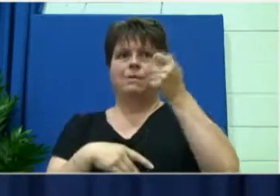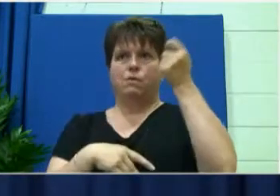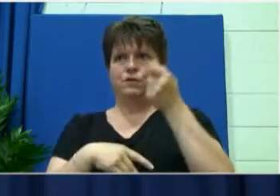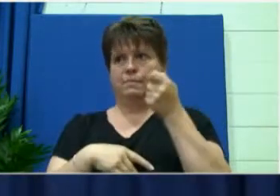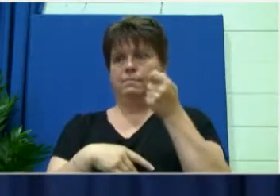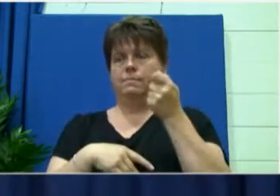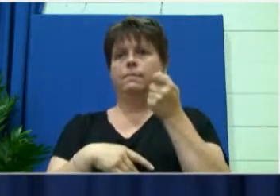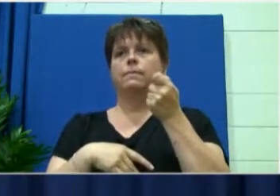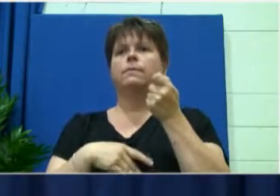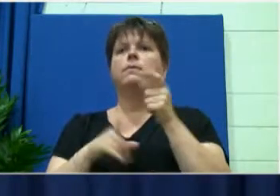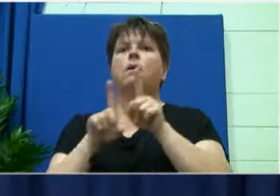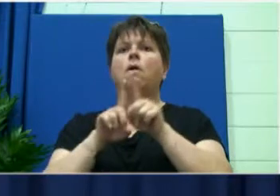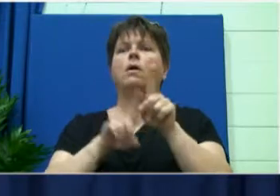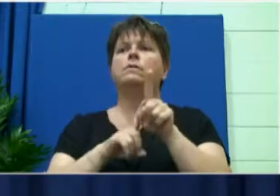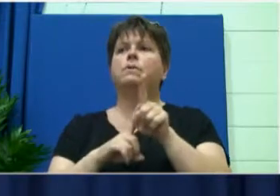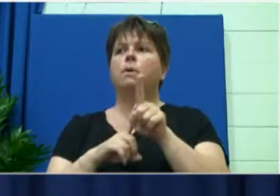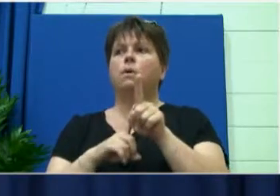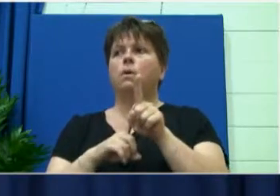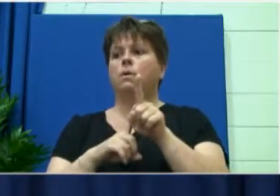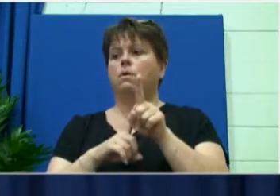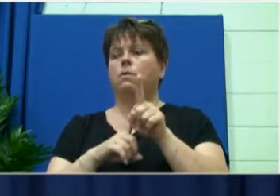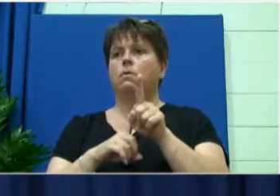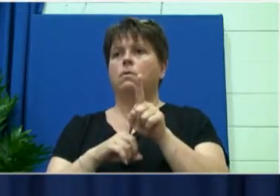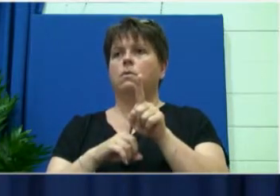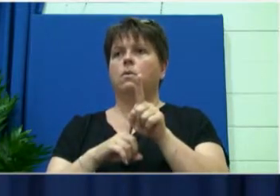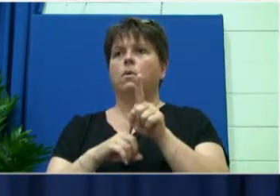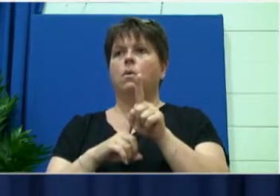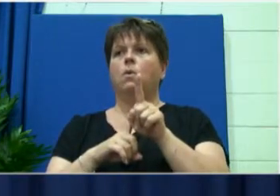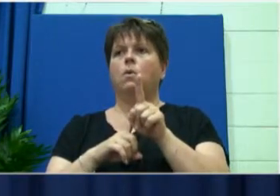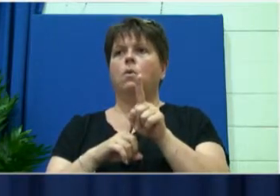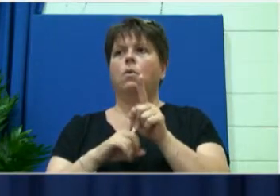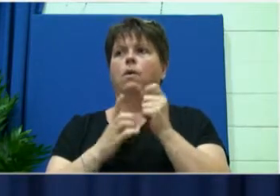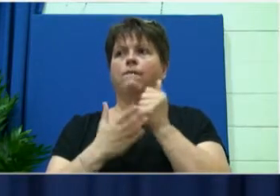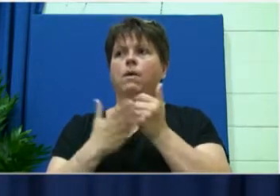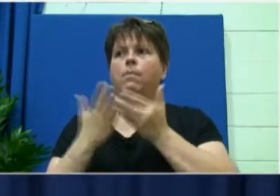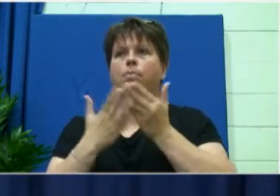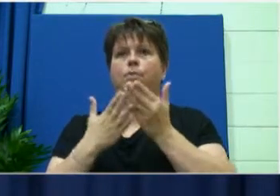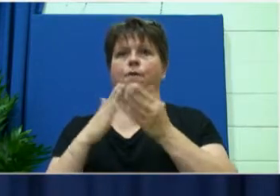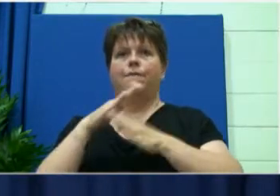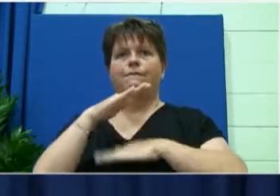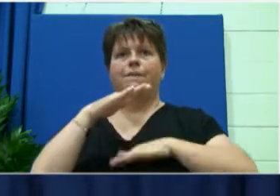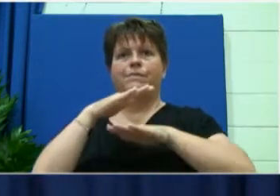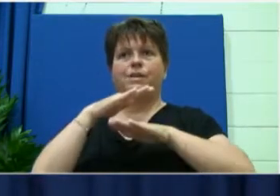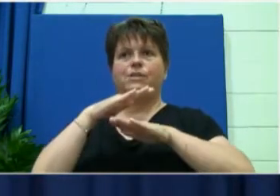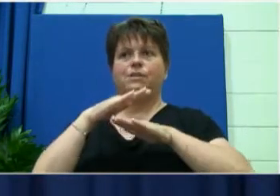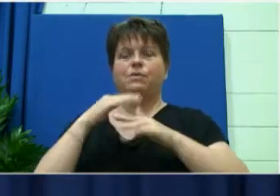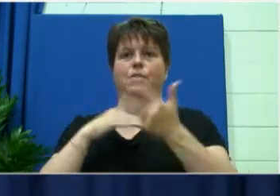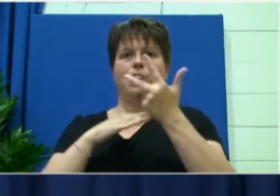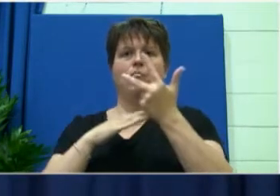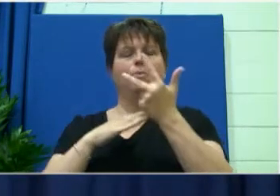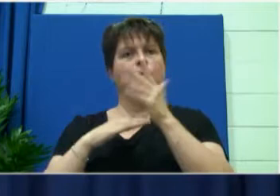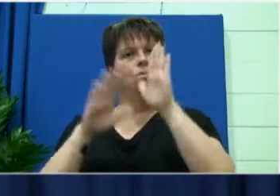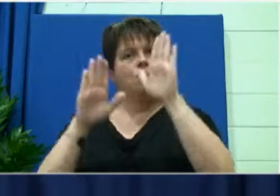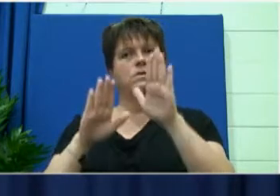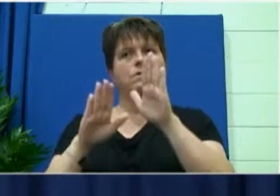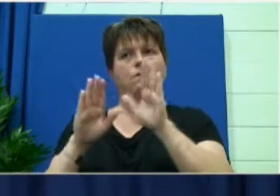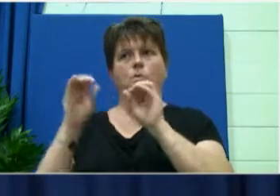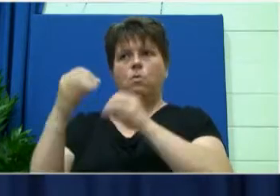We also have been assisted through the foundation through 3 fine